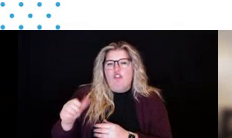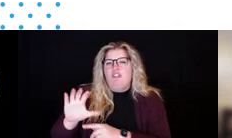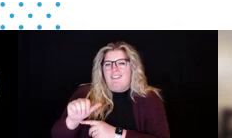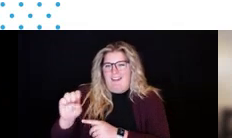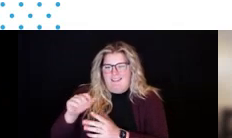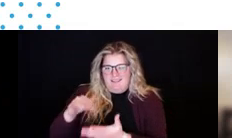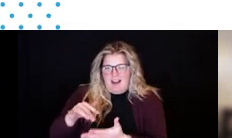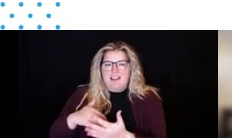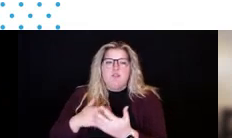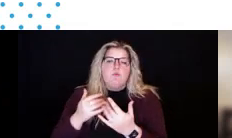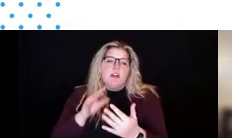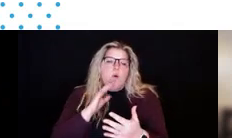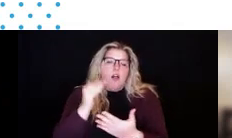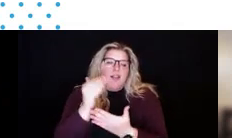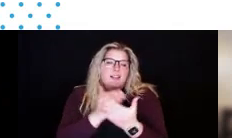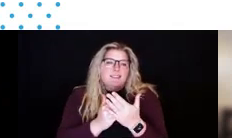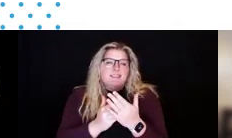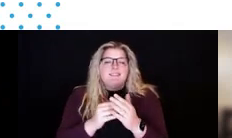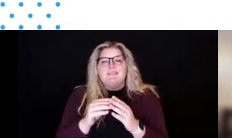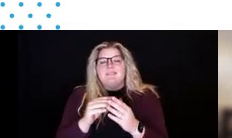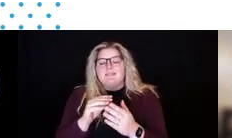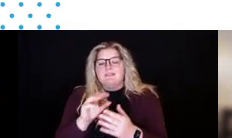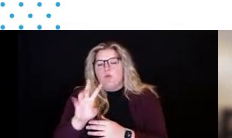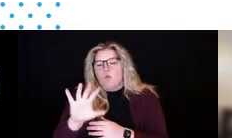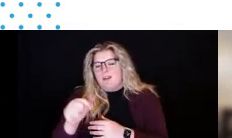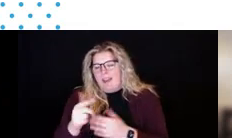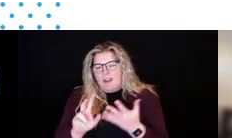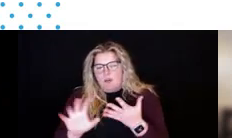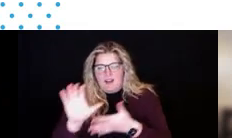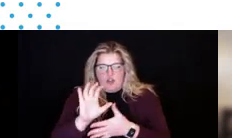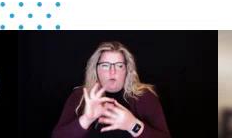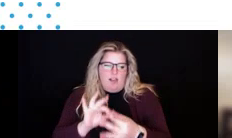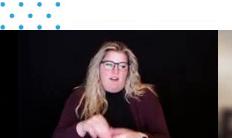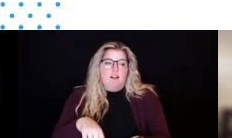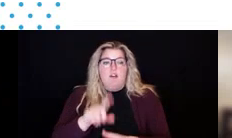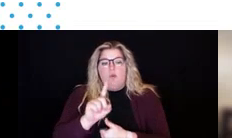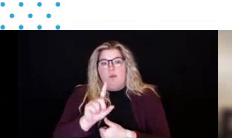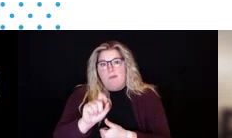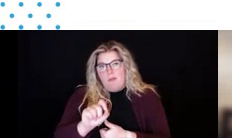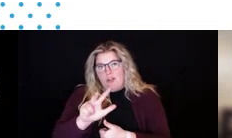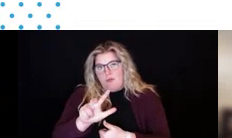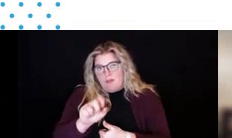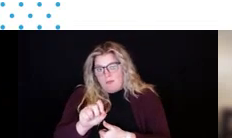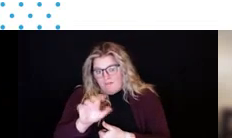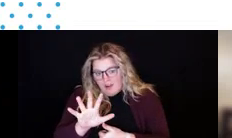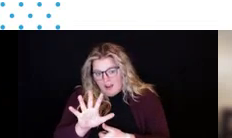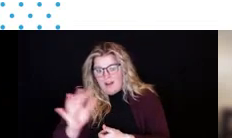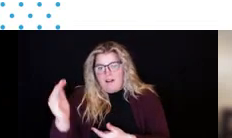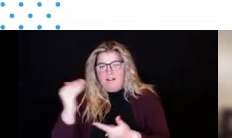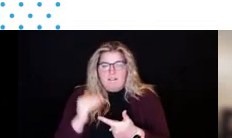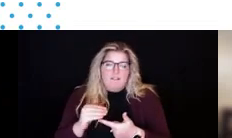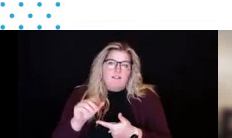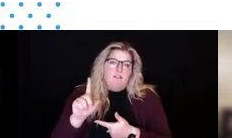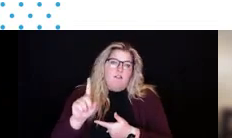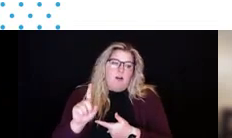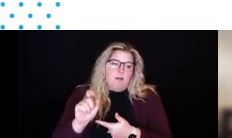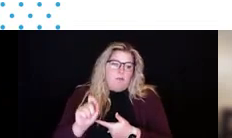WCAG 2.1 criteria that are relevant to this theme. We've listed 1.3.5, identify input purpose,